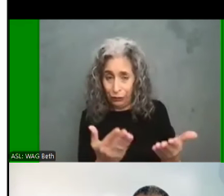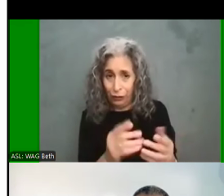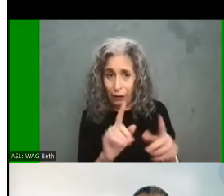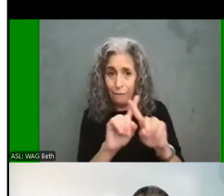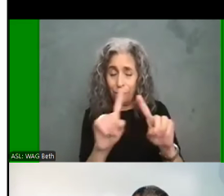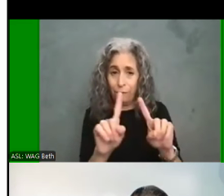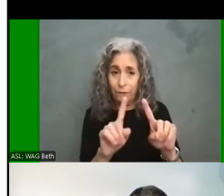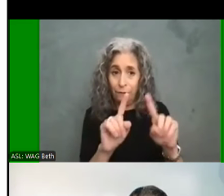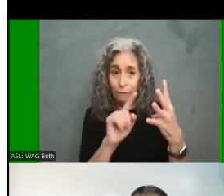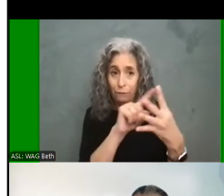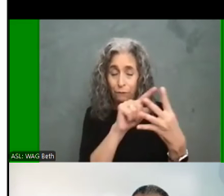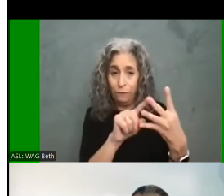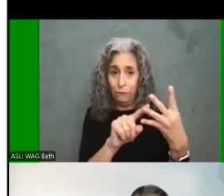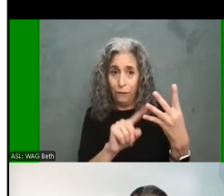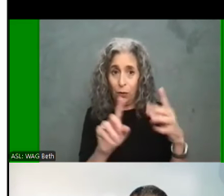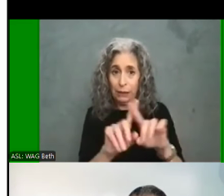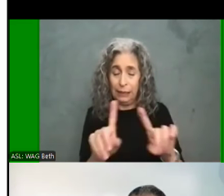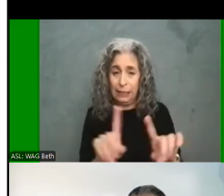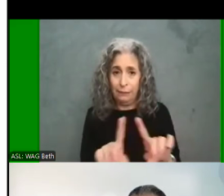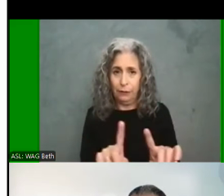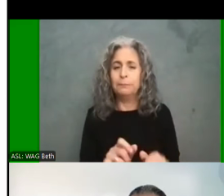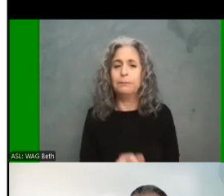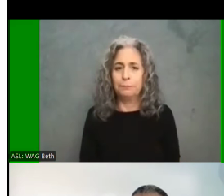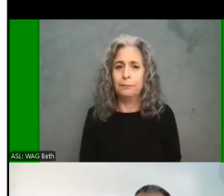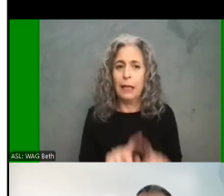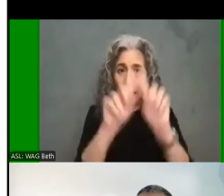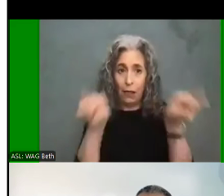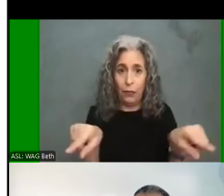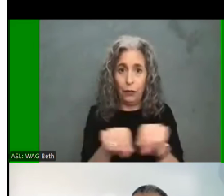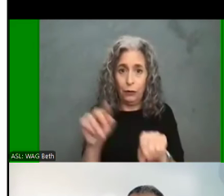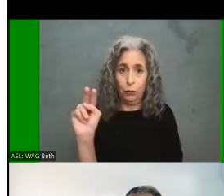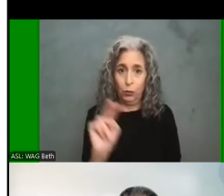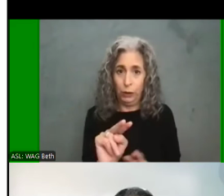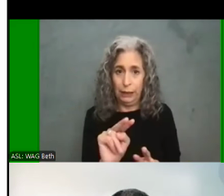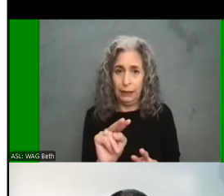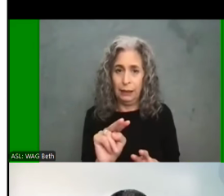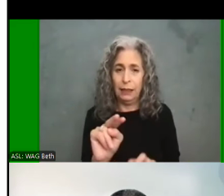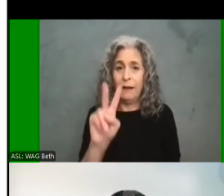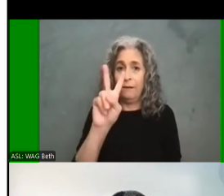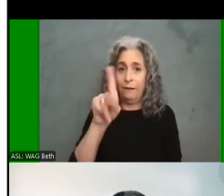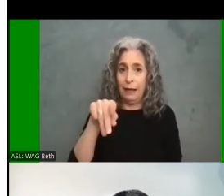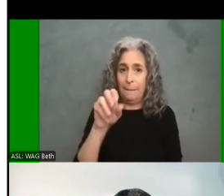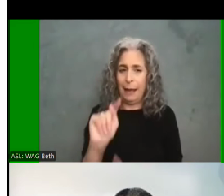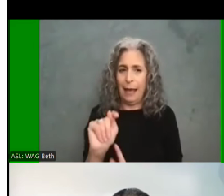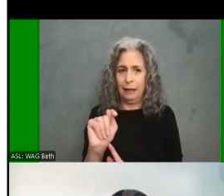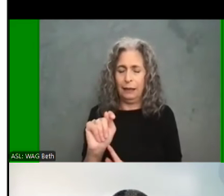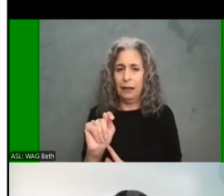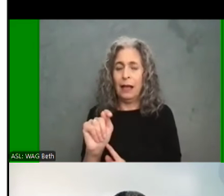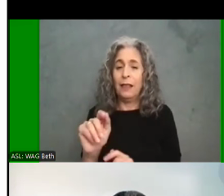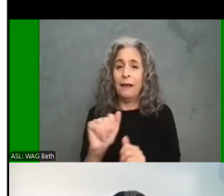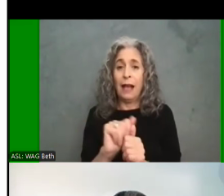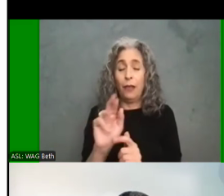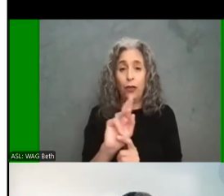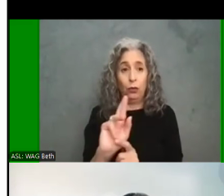different VPAT cover sheets on the screen. Okay. The 4th one on the far right from